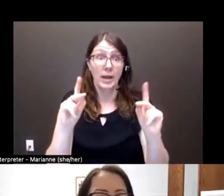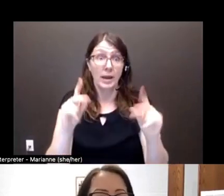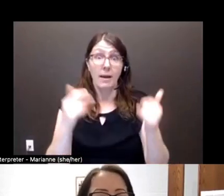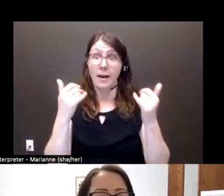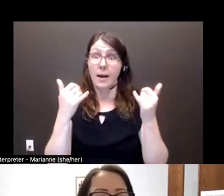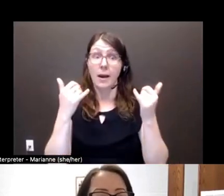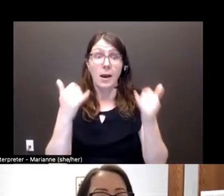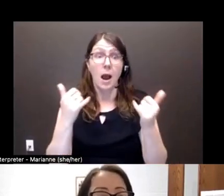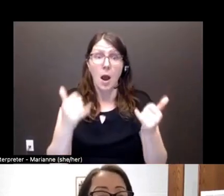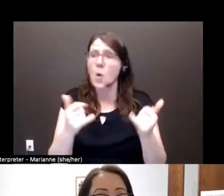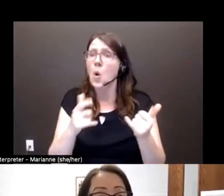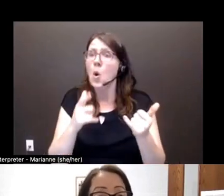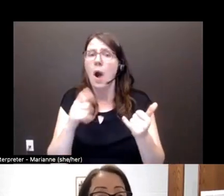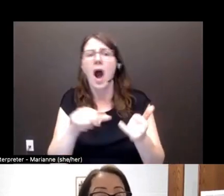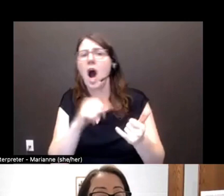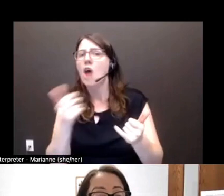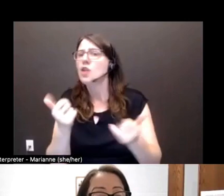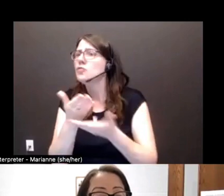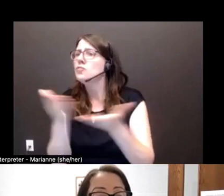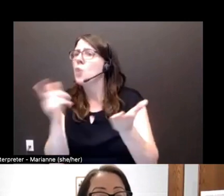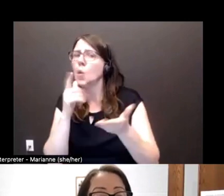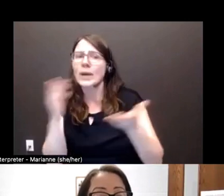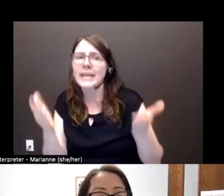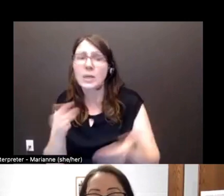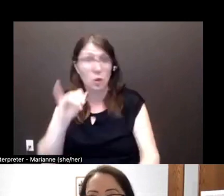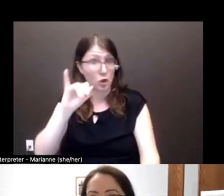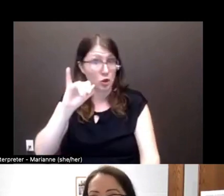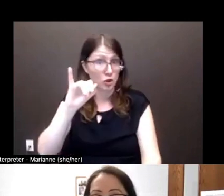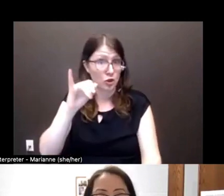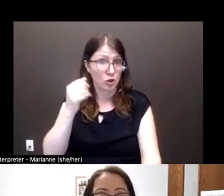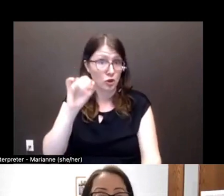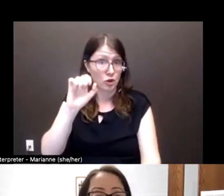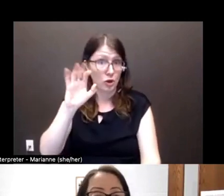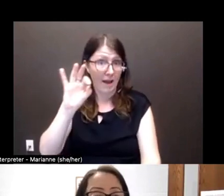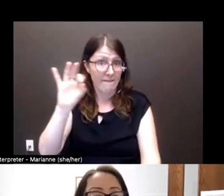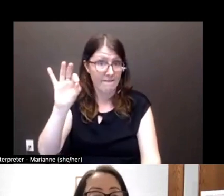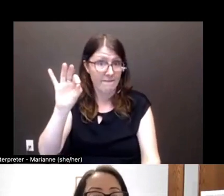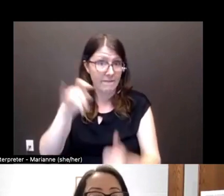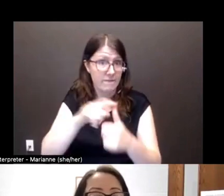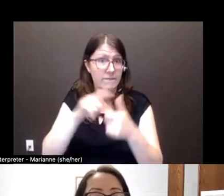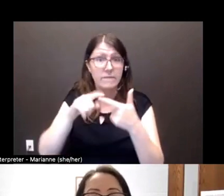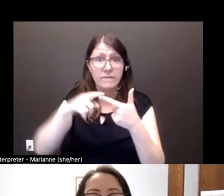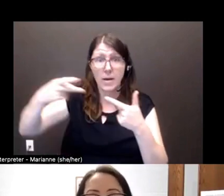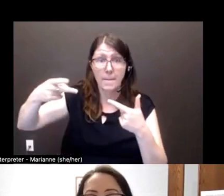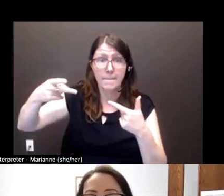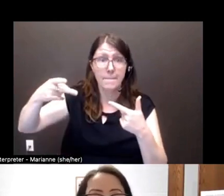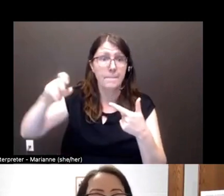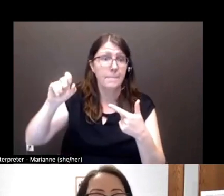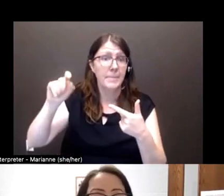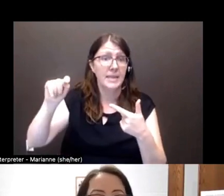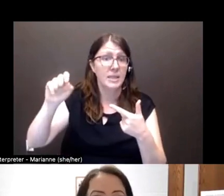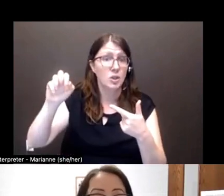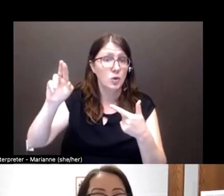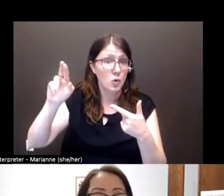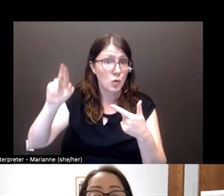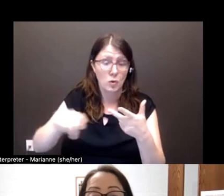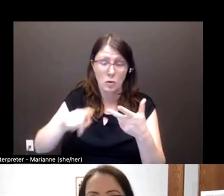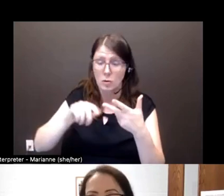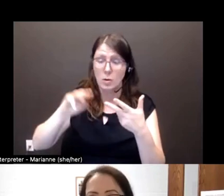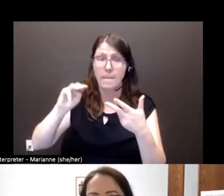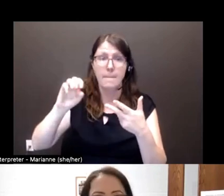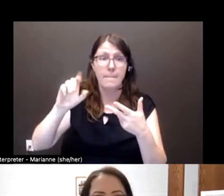our other participants. We have Jeff with us. We have Peter, Melanie, and Christine. Anybody else that may want to